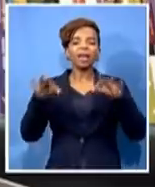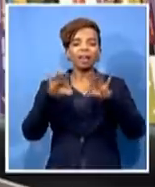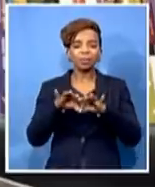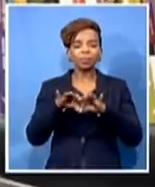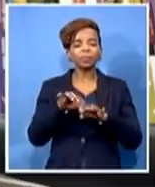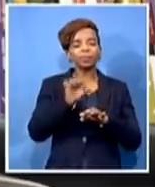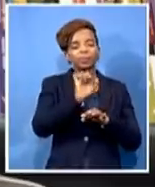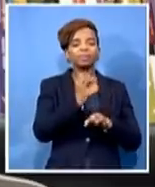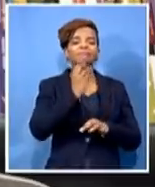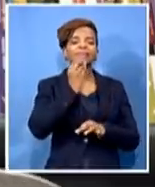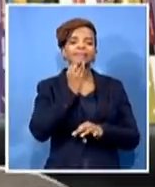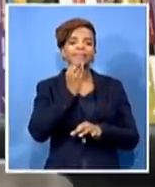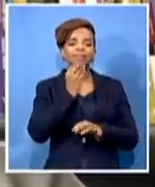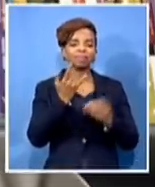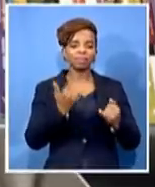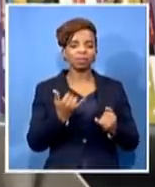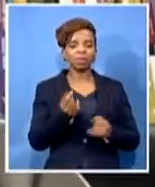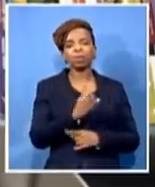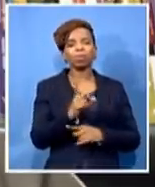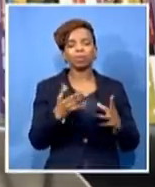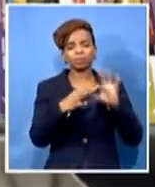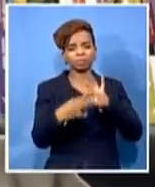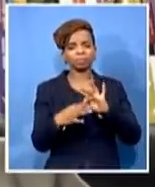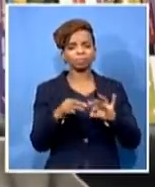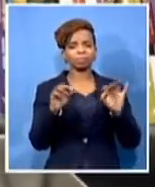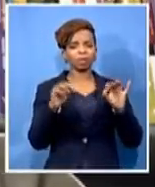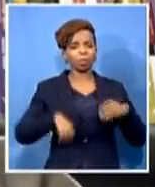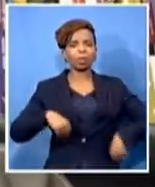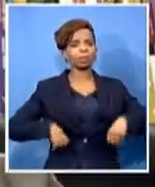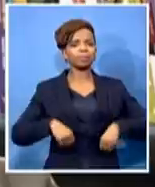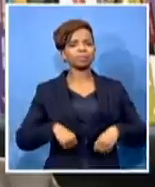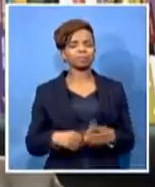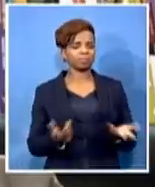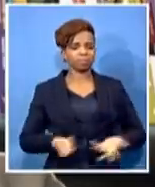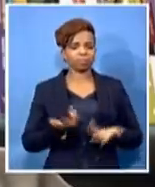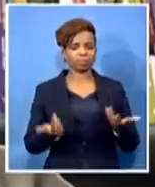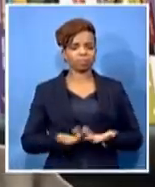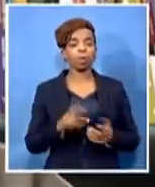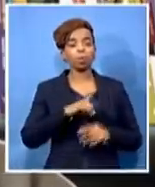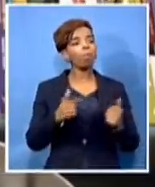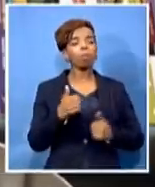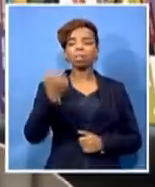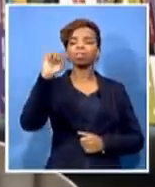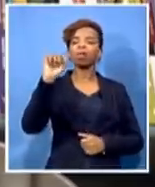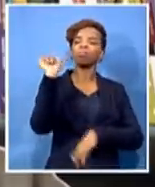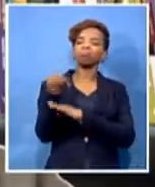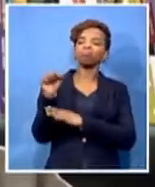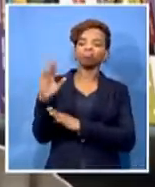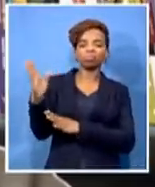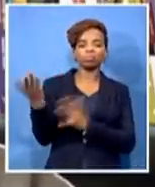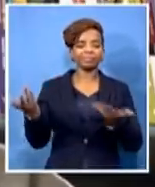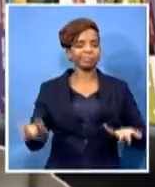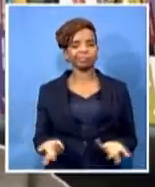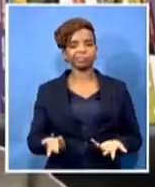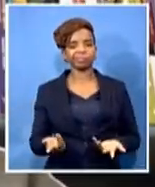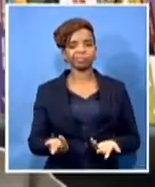that relates to corruption? What the ANC for me has to do is to come with the best strategies to